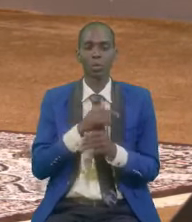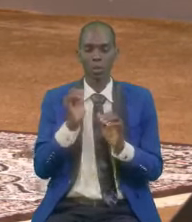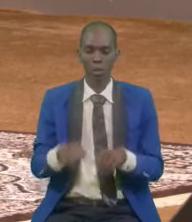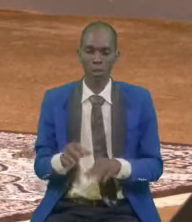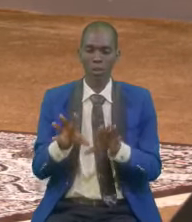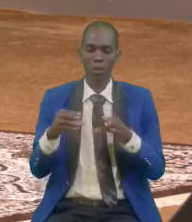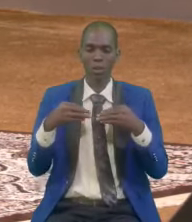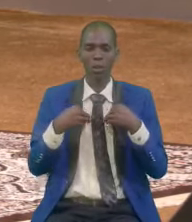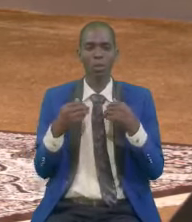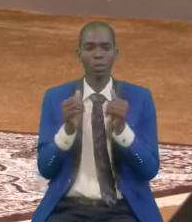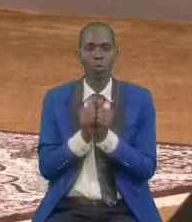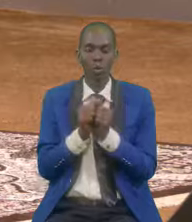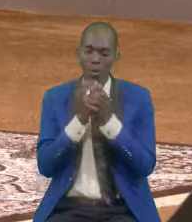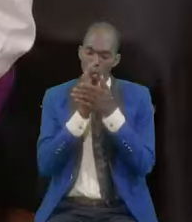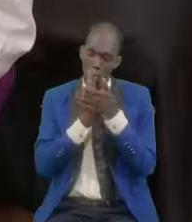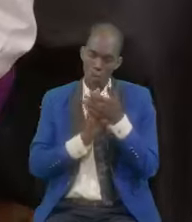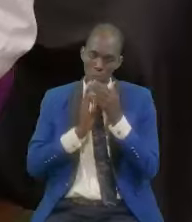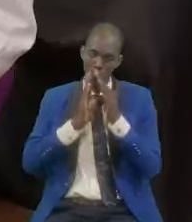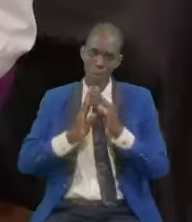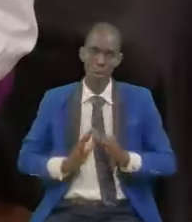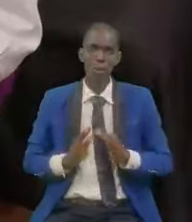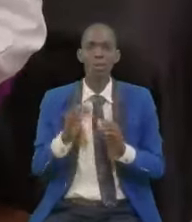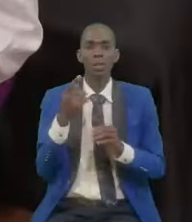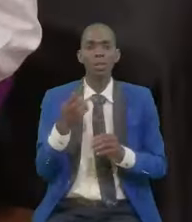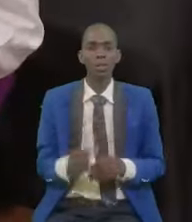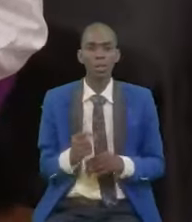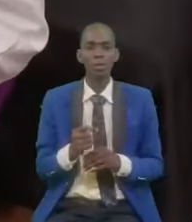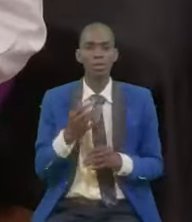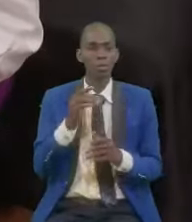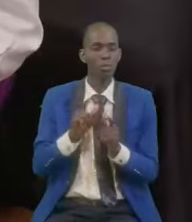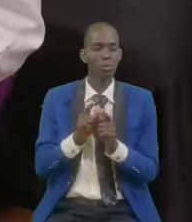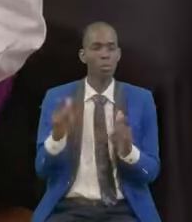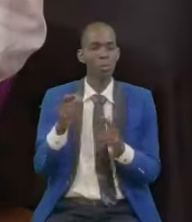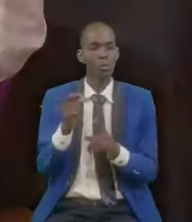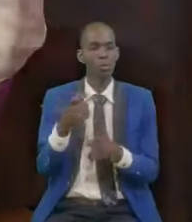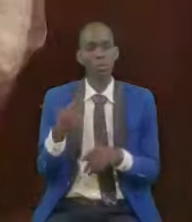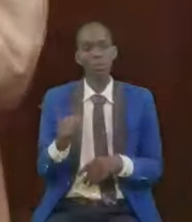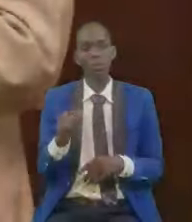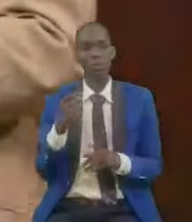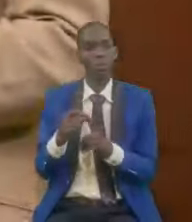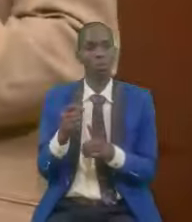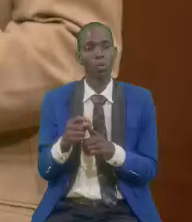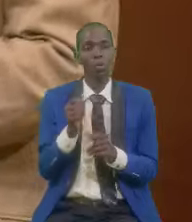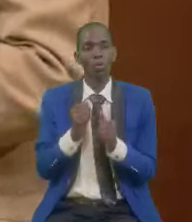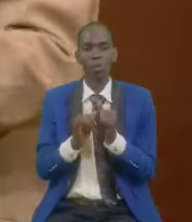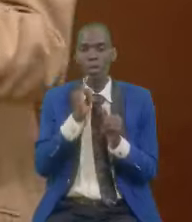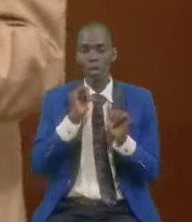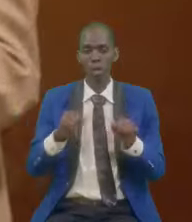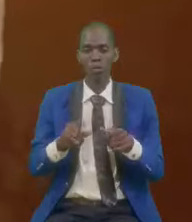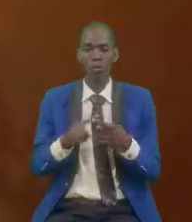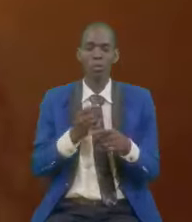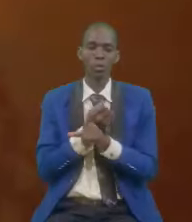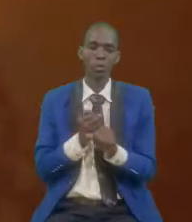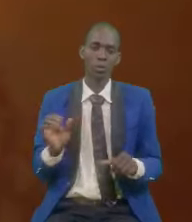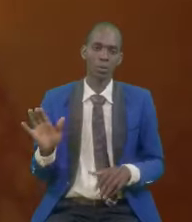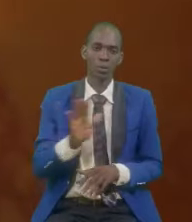the engrafted word, which is able to save your souls. Then